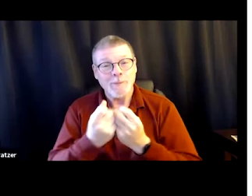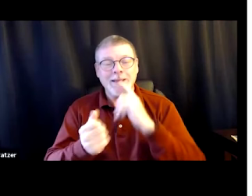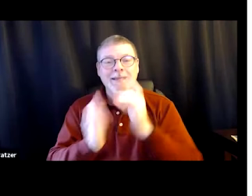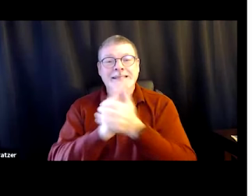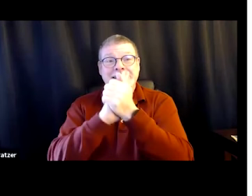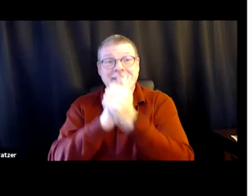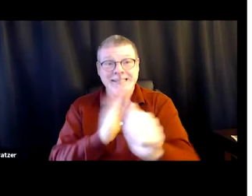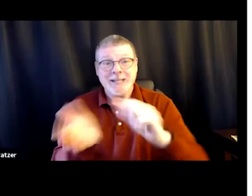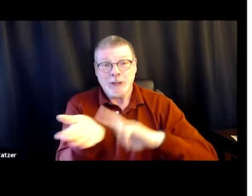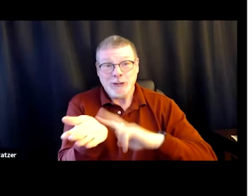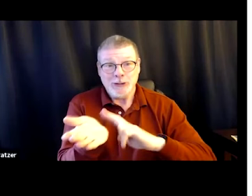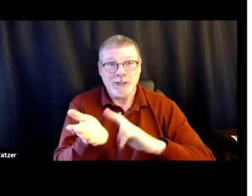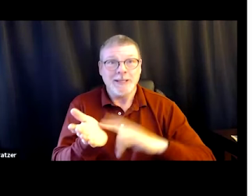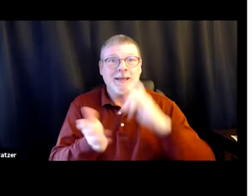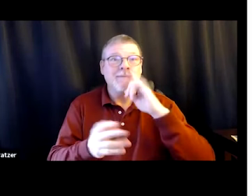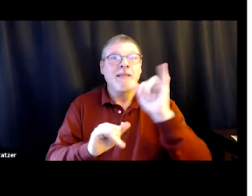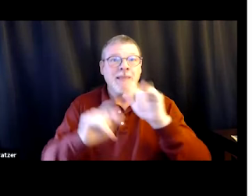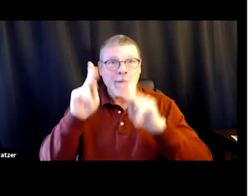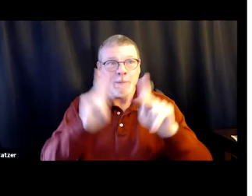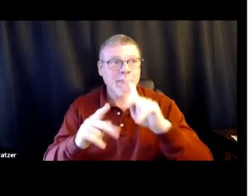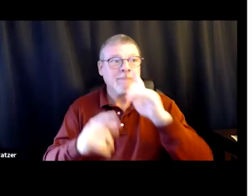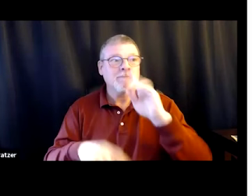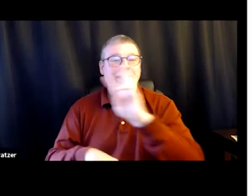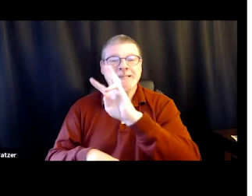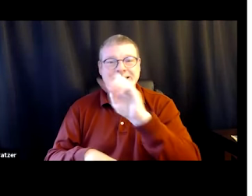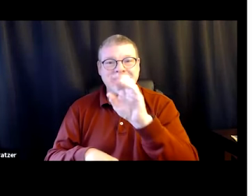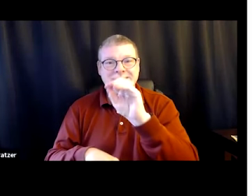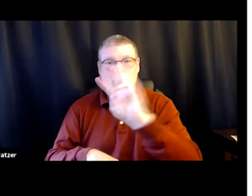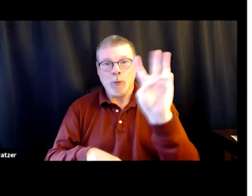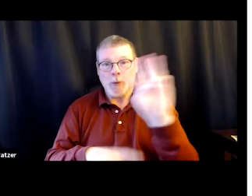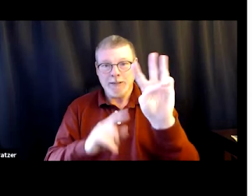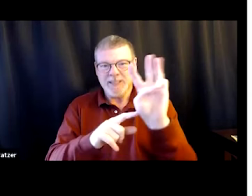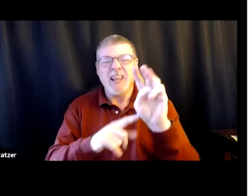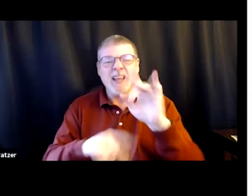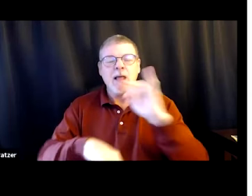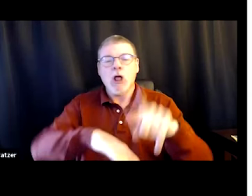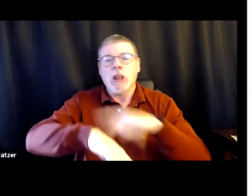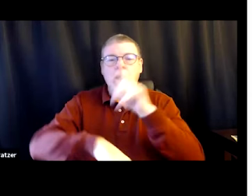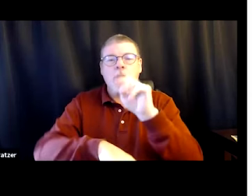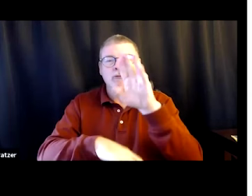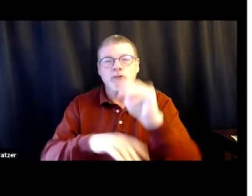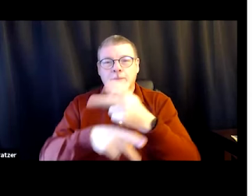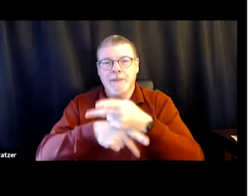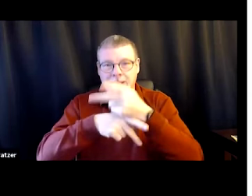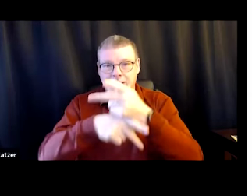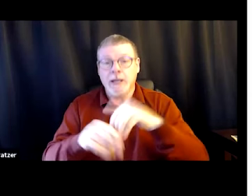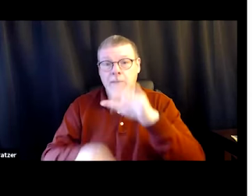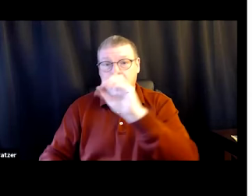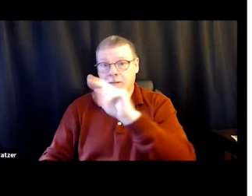for persons with felony convictions is 60 West, and that is a long-term care or skilled nursing facility in